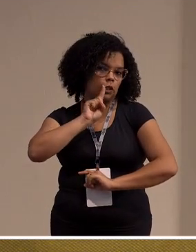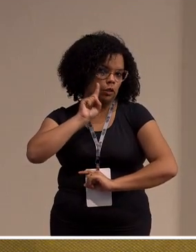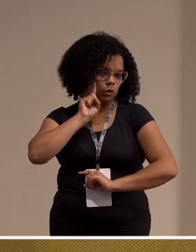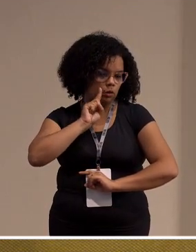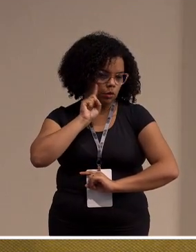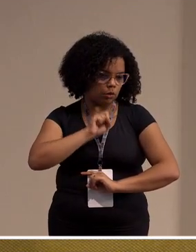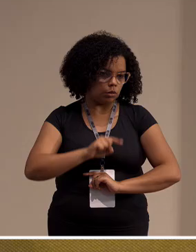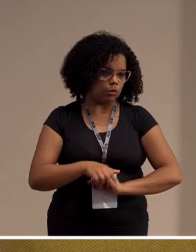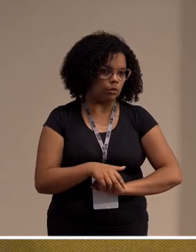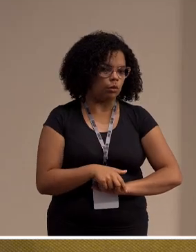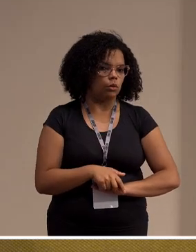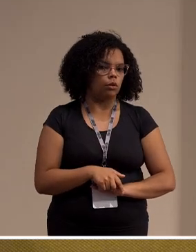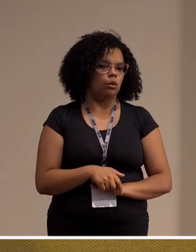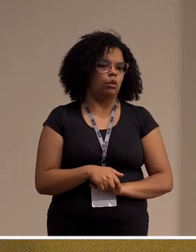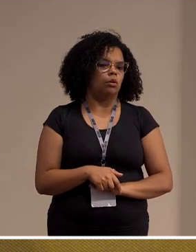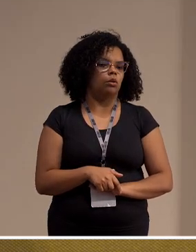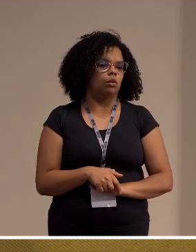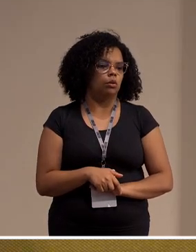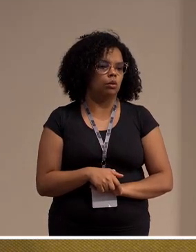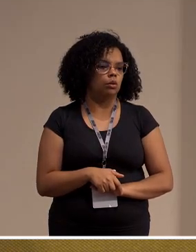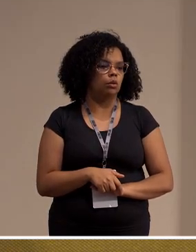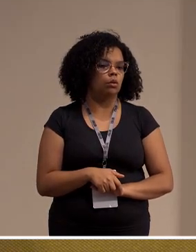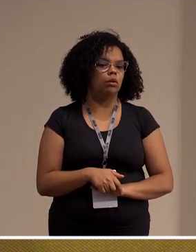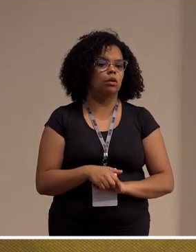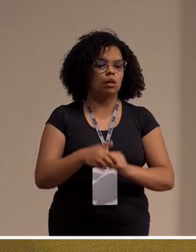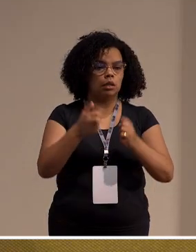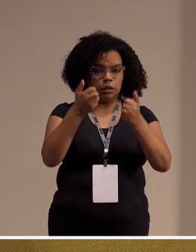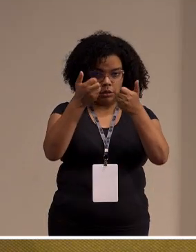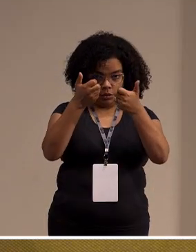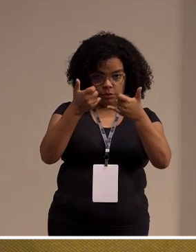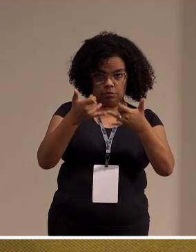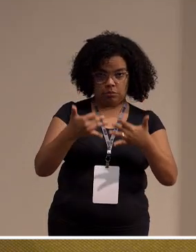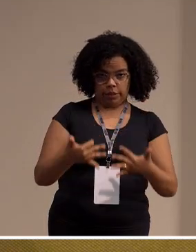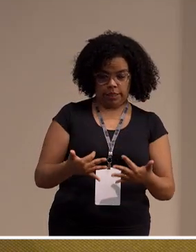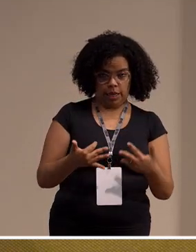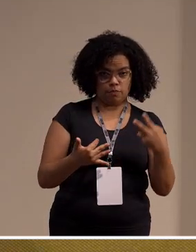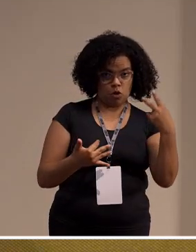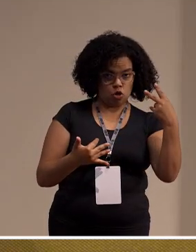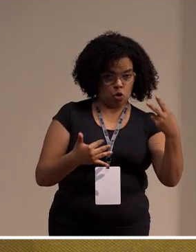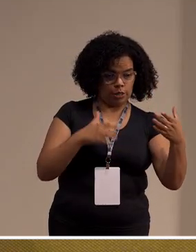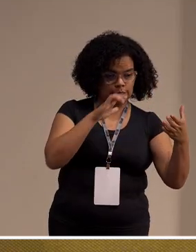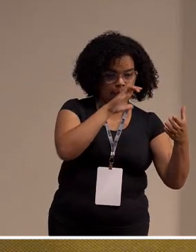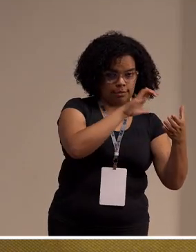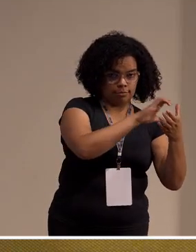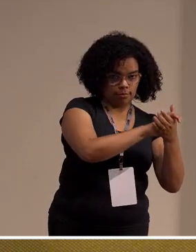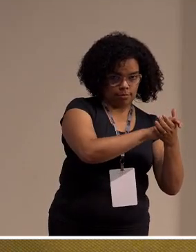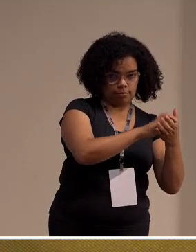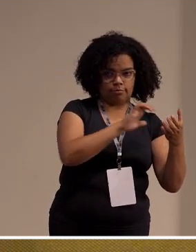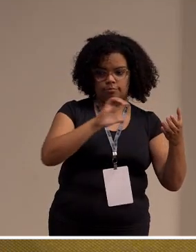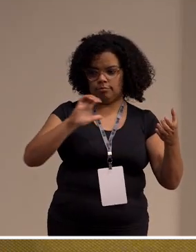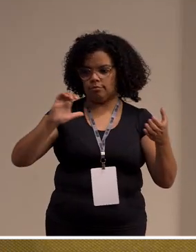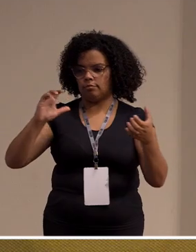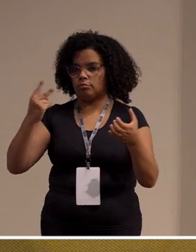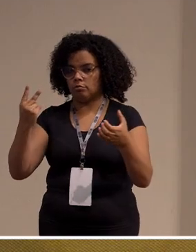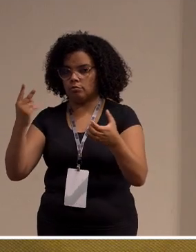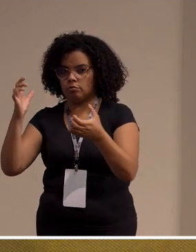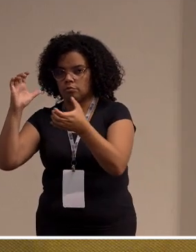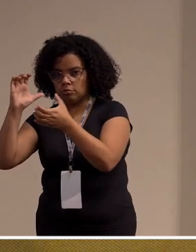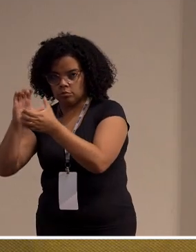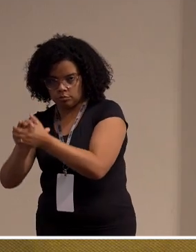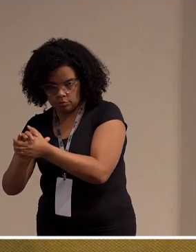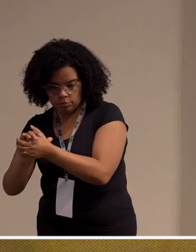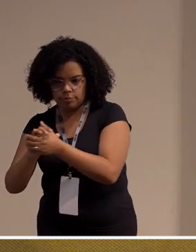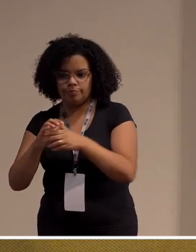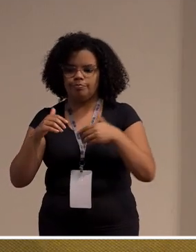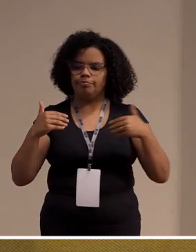And it tells the story of two couples who are in love, but the circumstances are